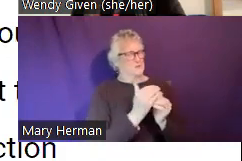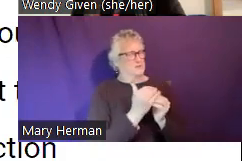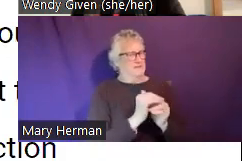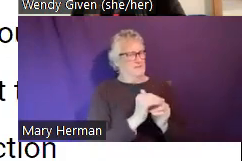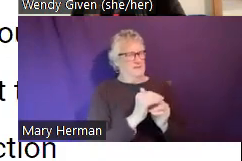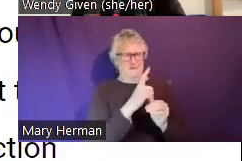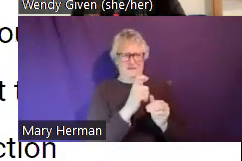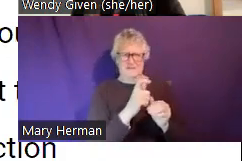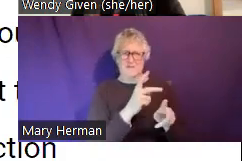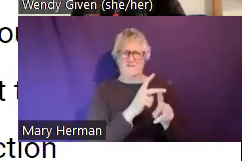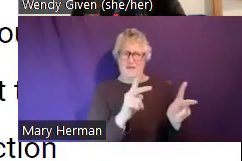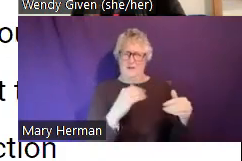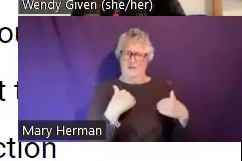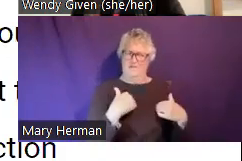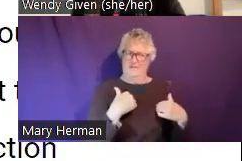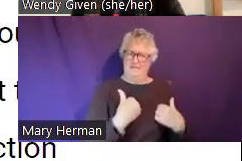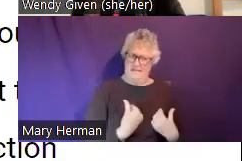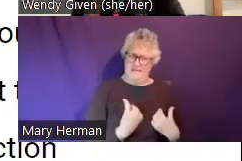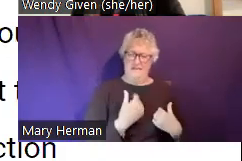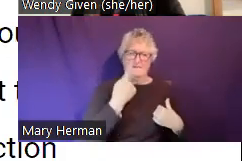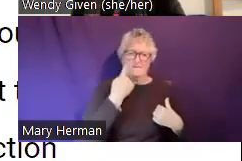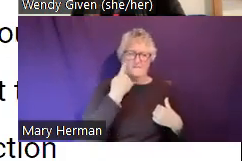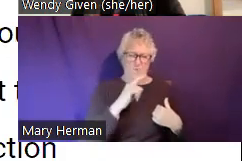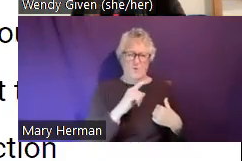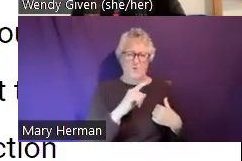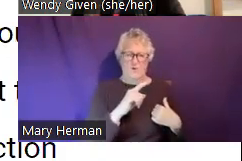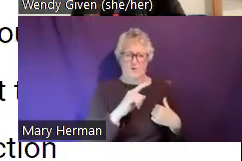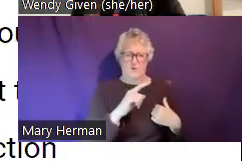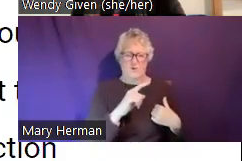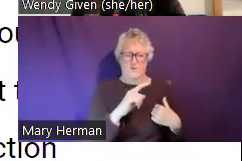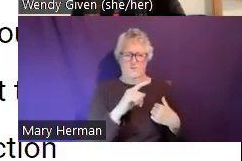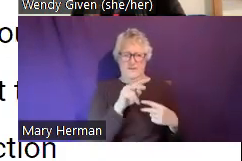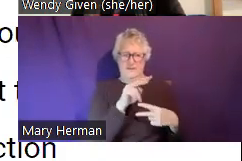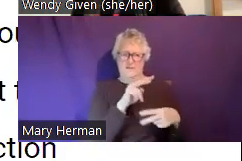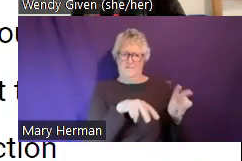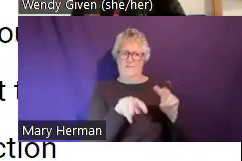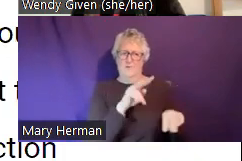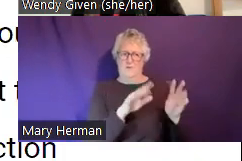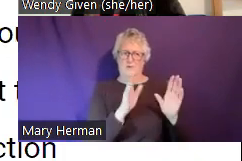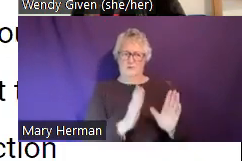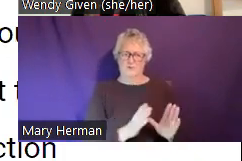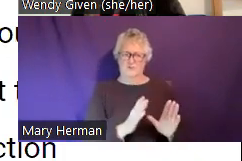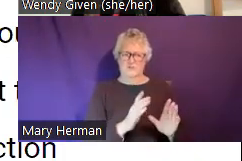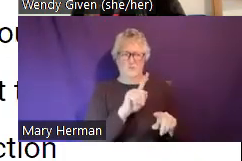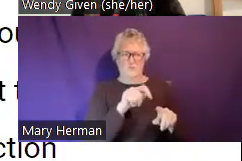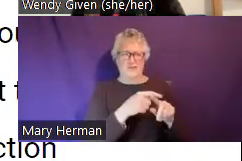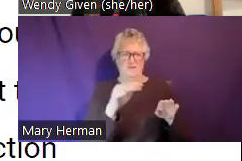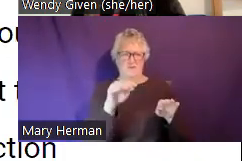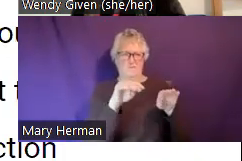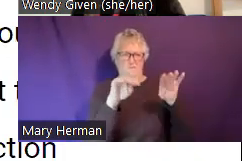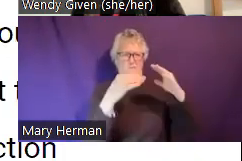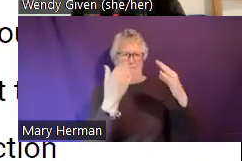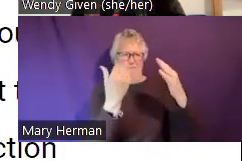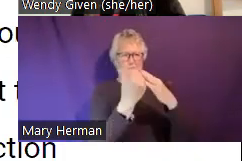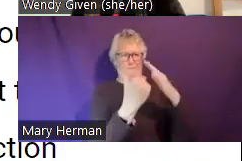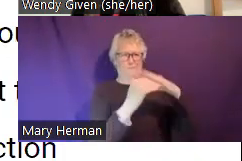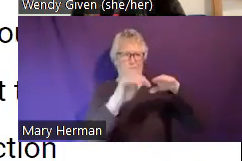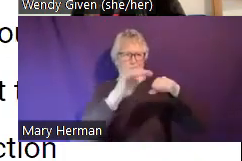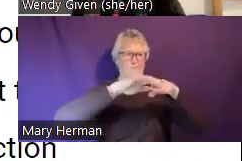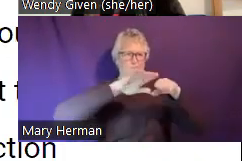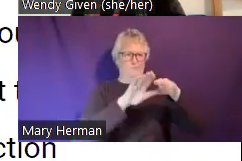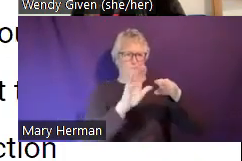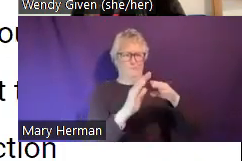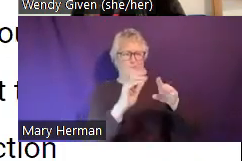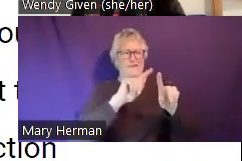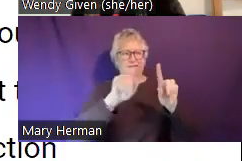decipher, you know, when you've spliced together a number of different views. So you can use them, but I